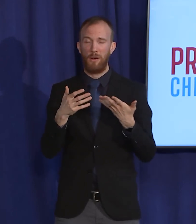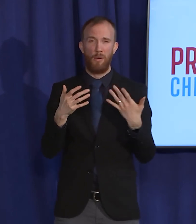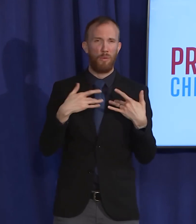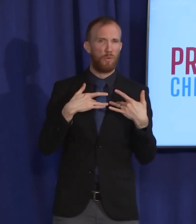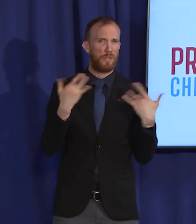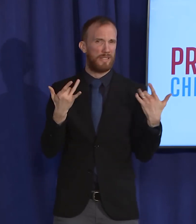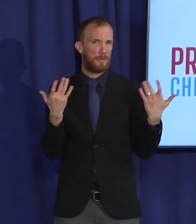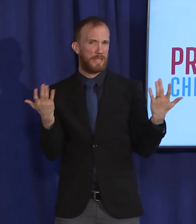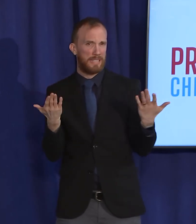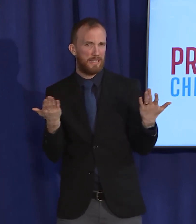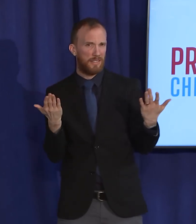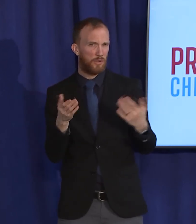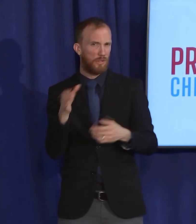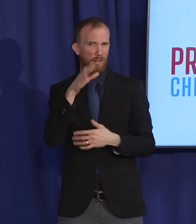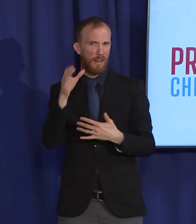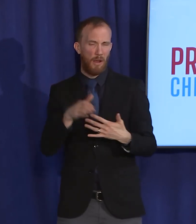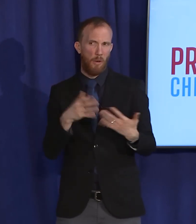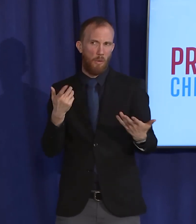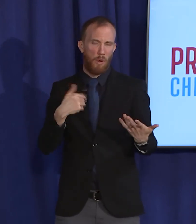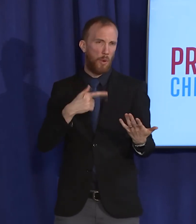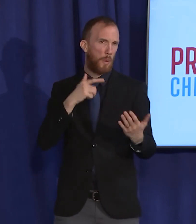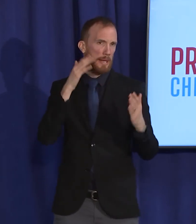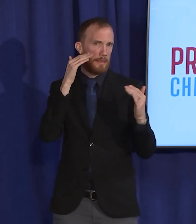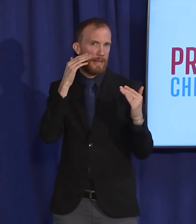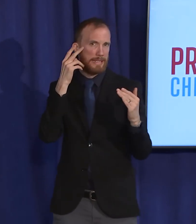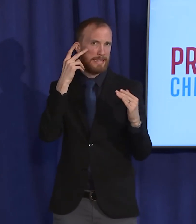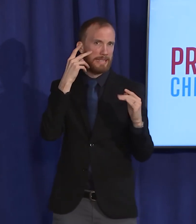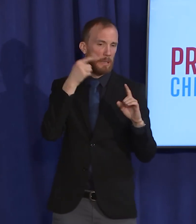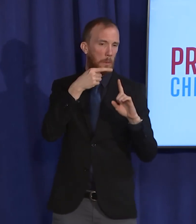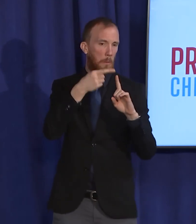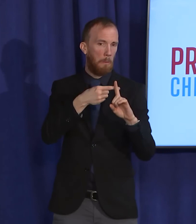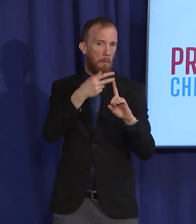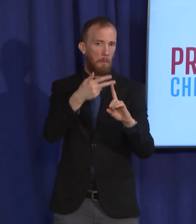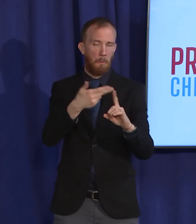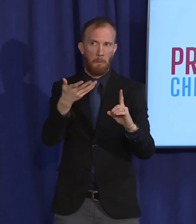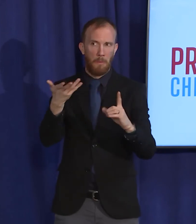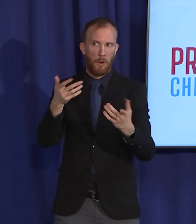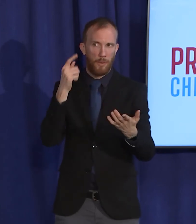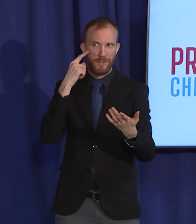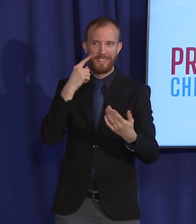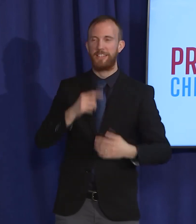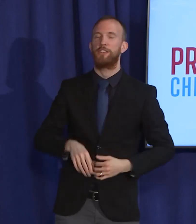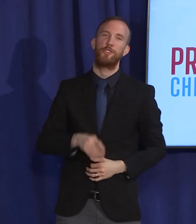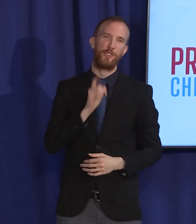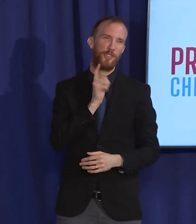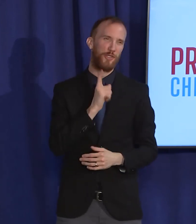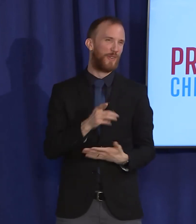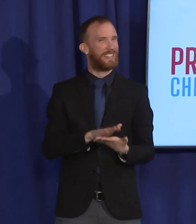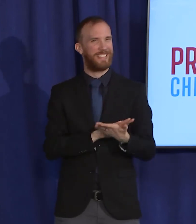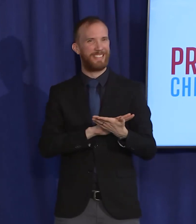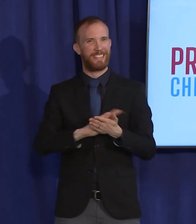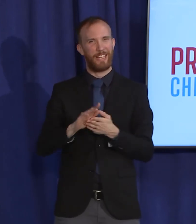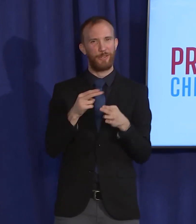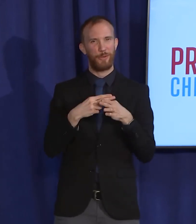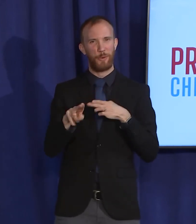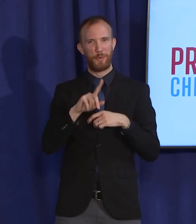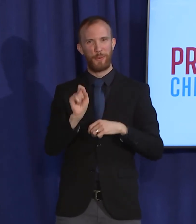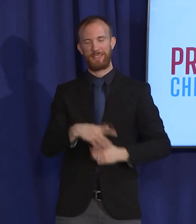Chicago, what we can expect to see over the next couple of months? Yeah. You have good epidemiologists. Oh, just a short question. Okay.